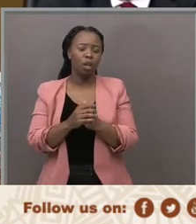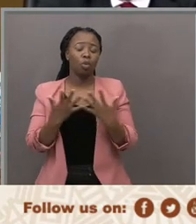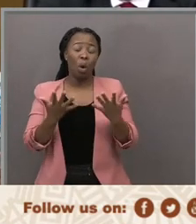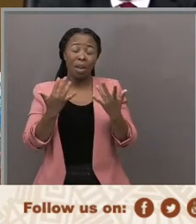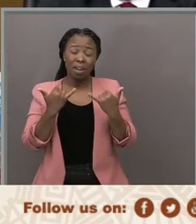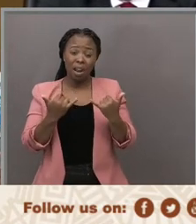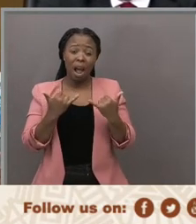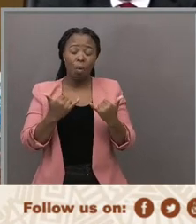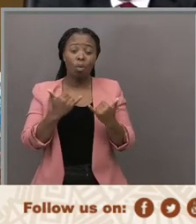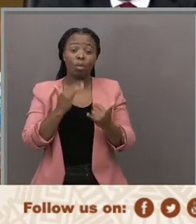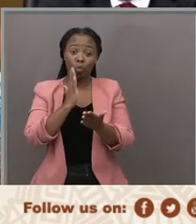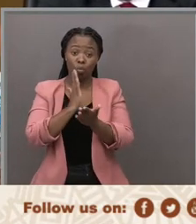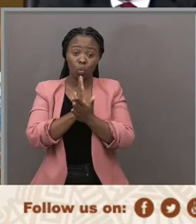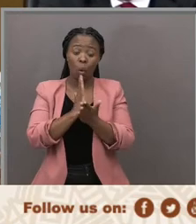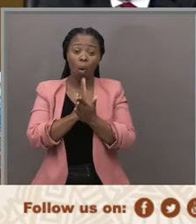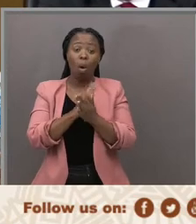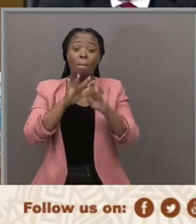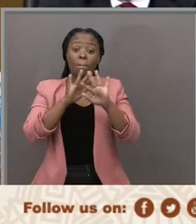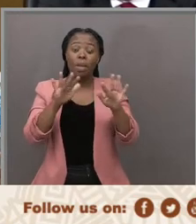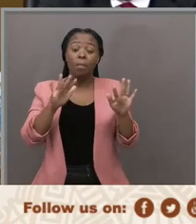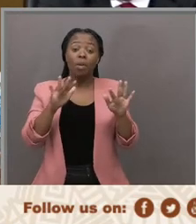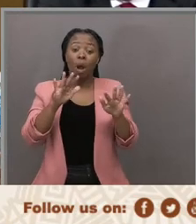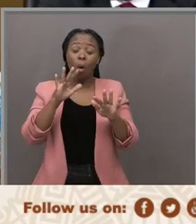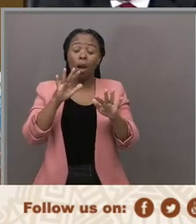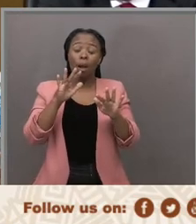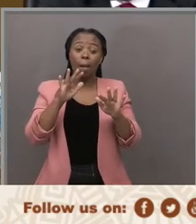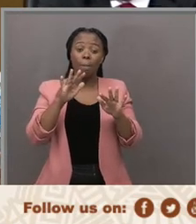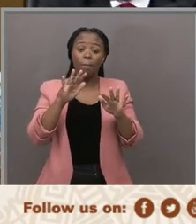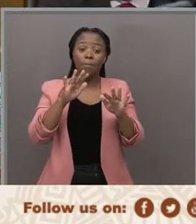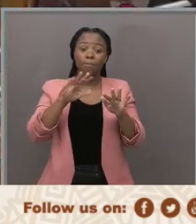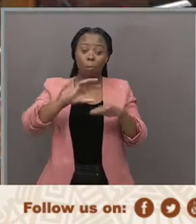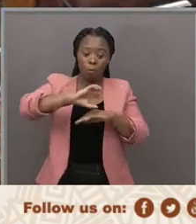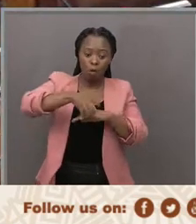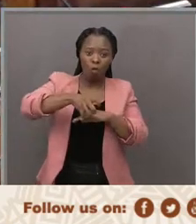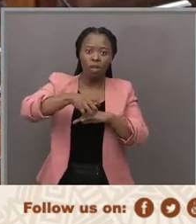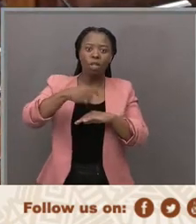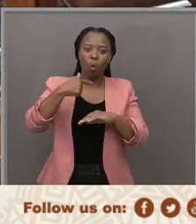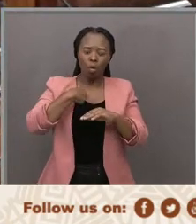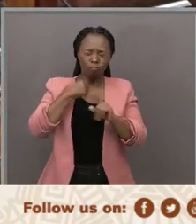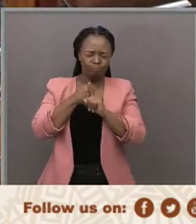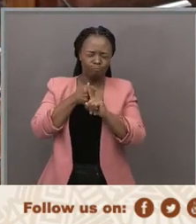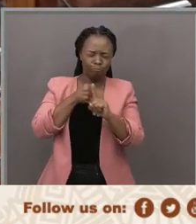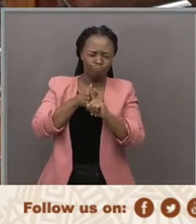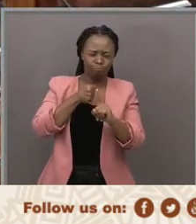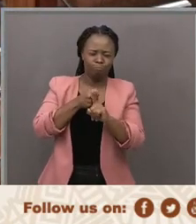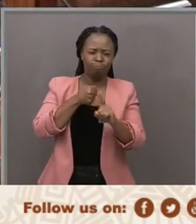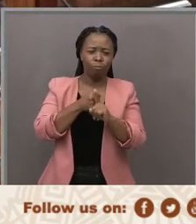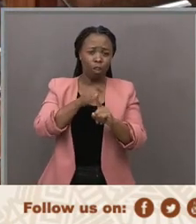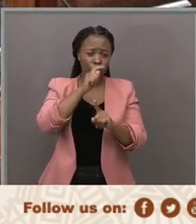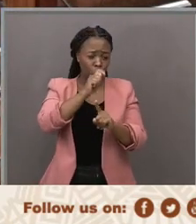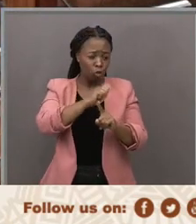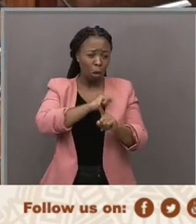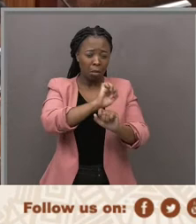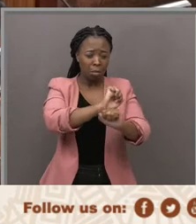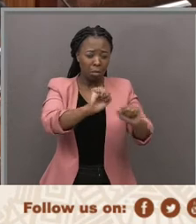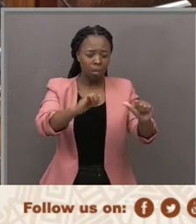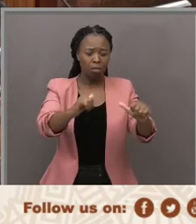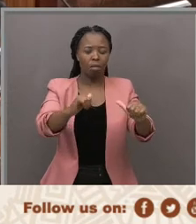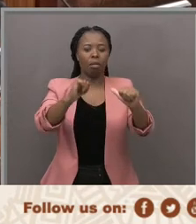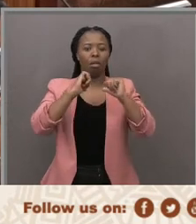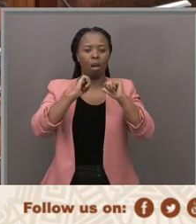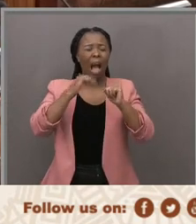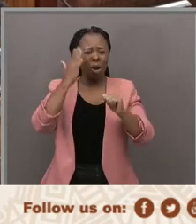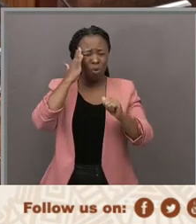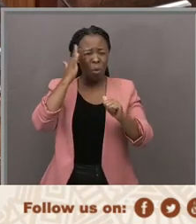province that we will fight back to win their trust. It is not easy when trust is lost. We